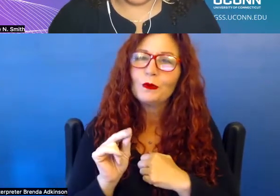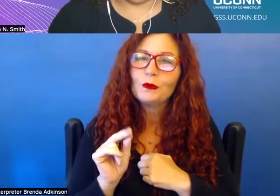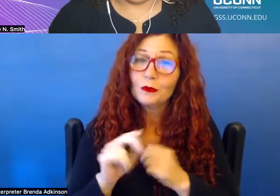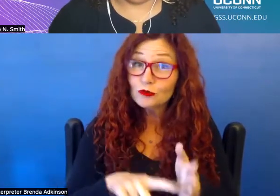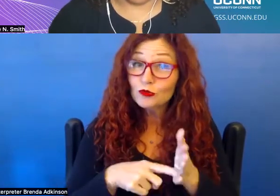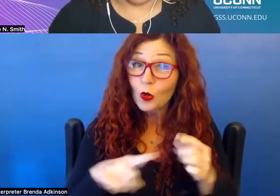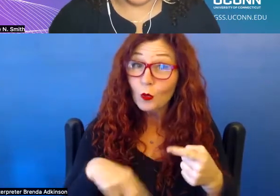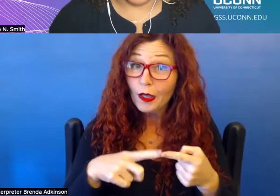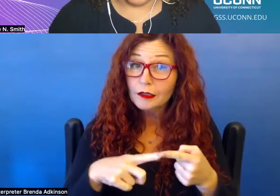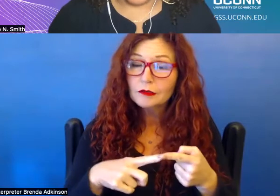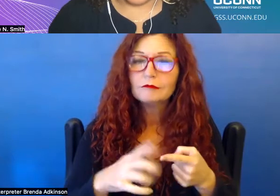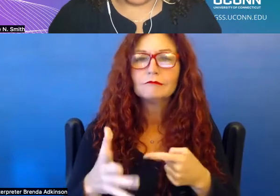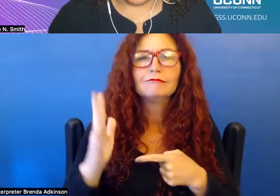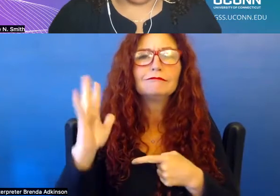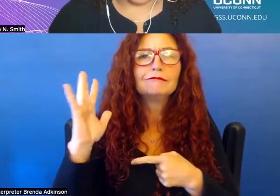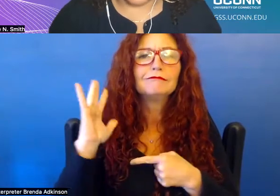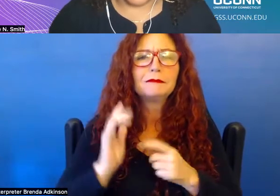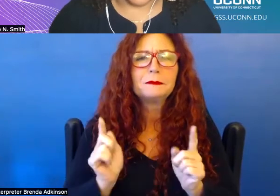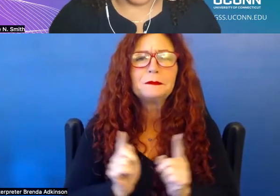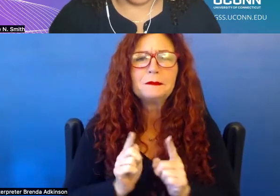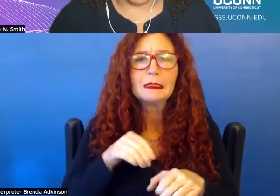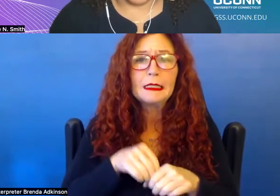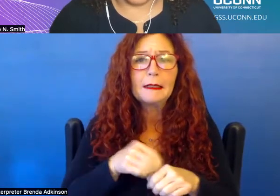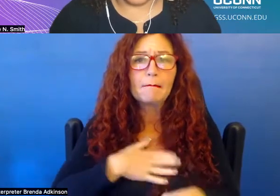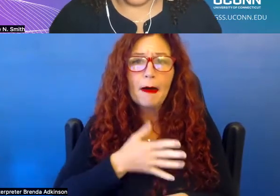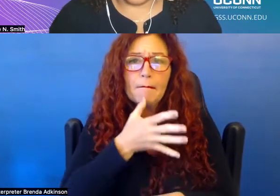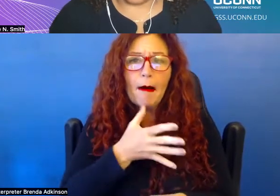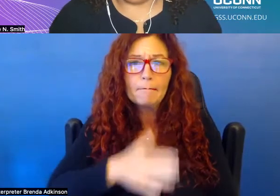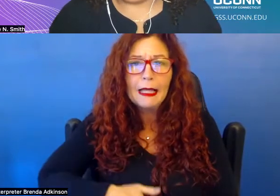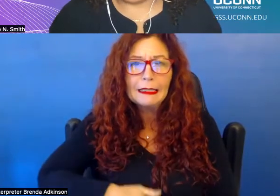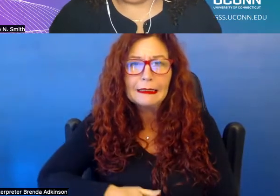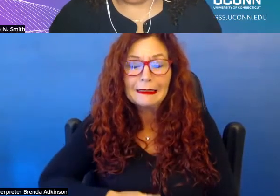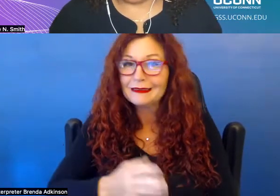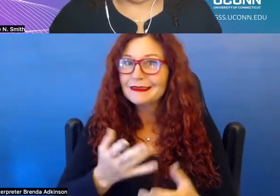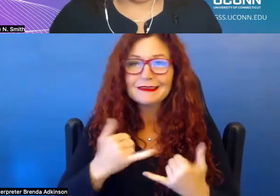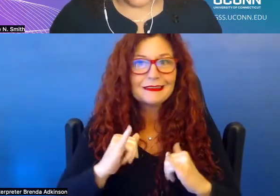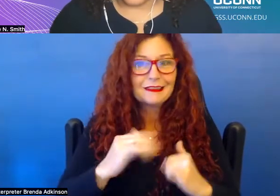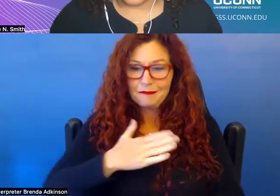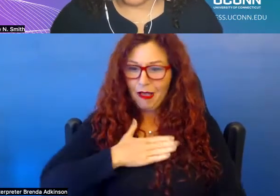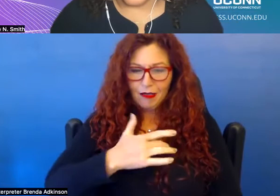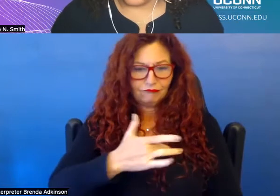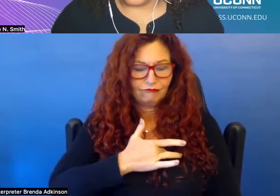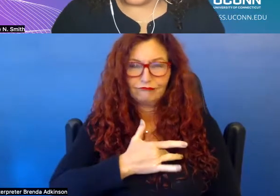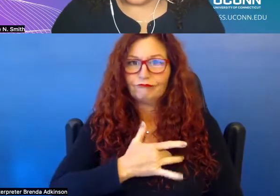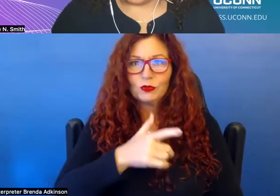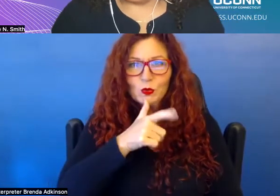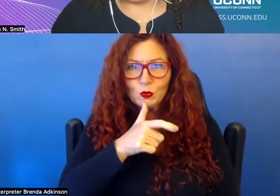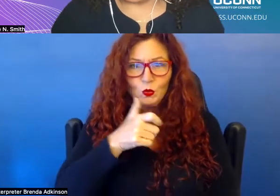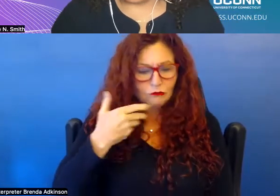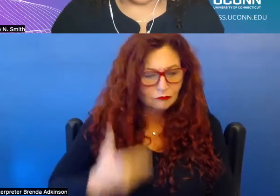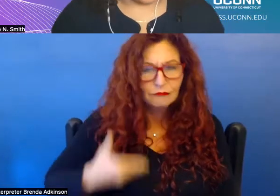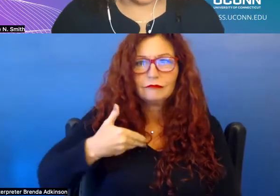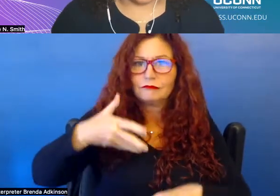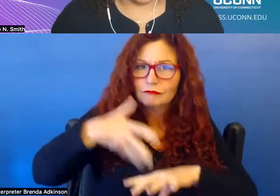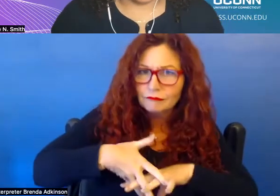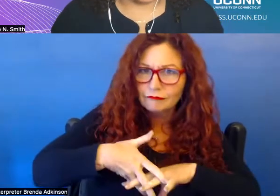and never conforming and resisting consistently. So from a practice point, when